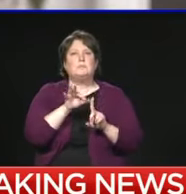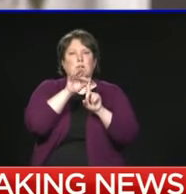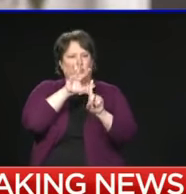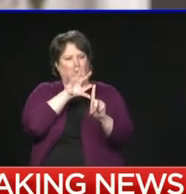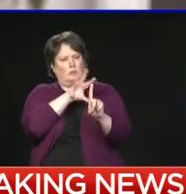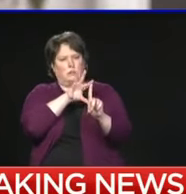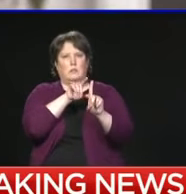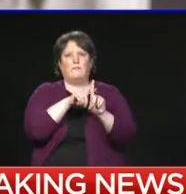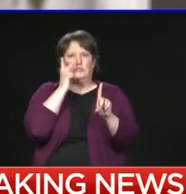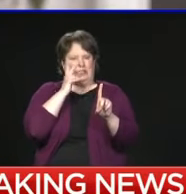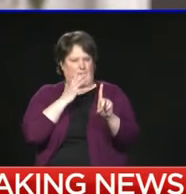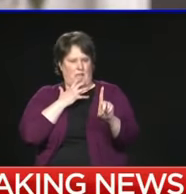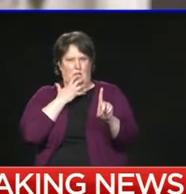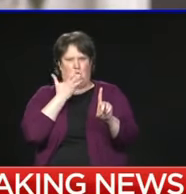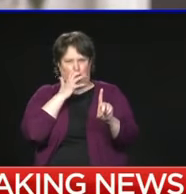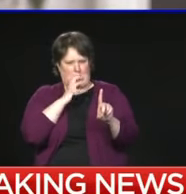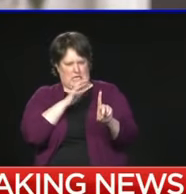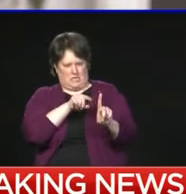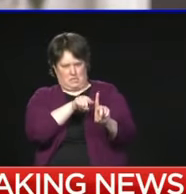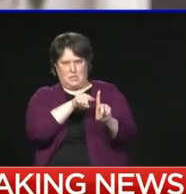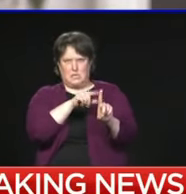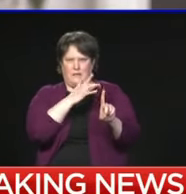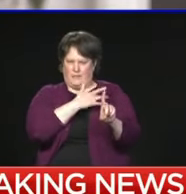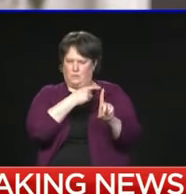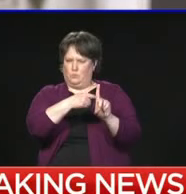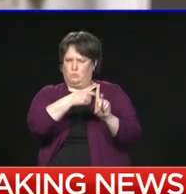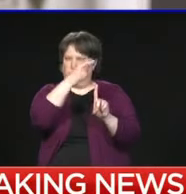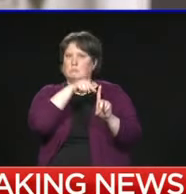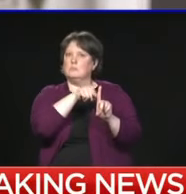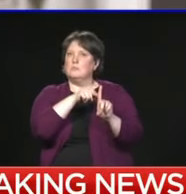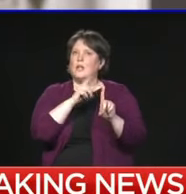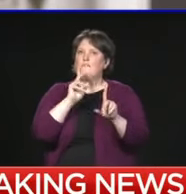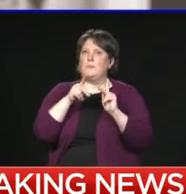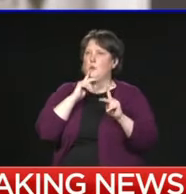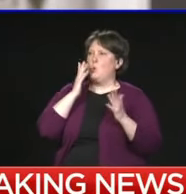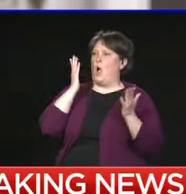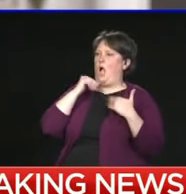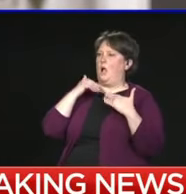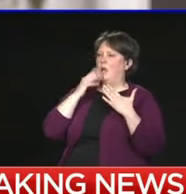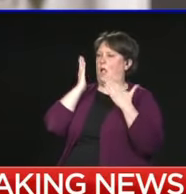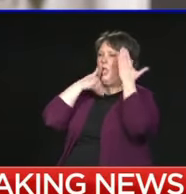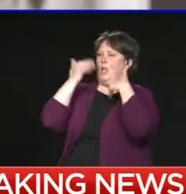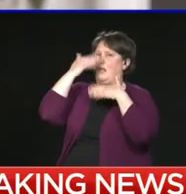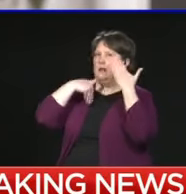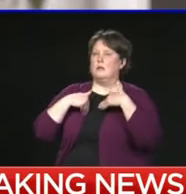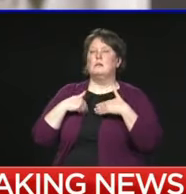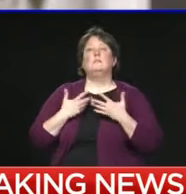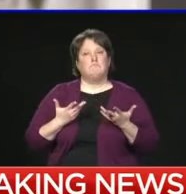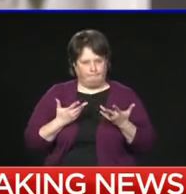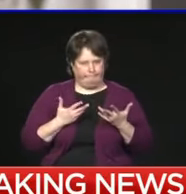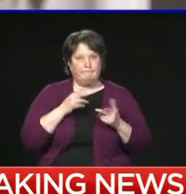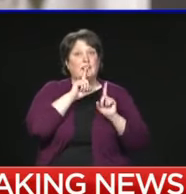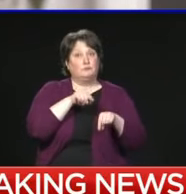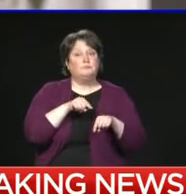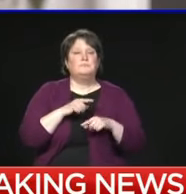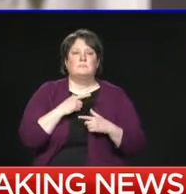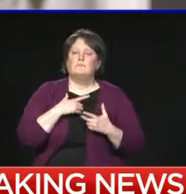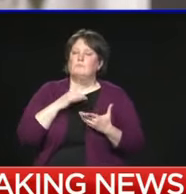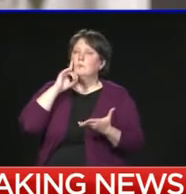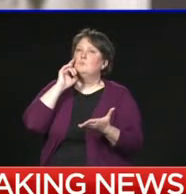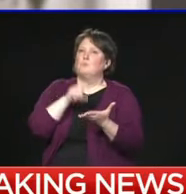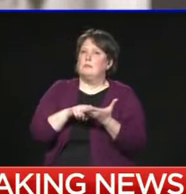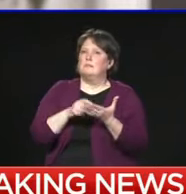airports? Should there be thermal screening and consequences for those who mask their symptoms? We recognize that there are